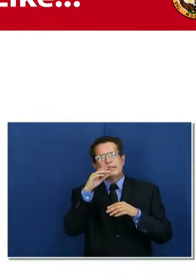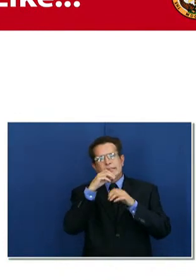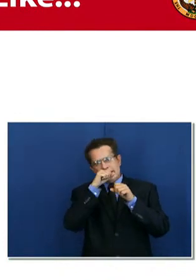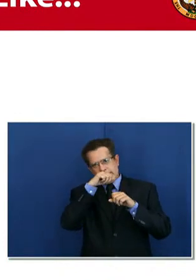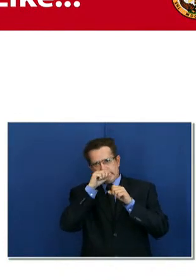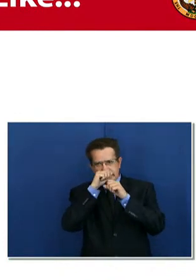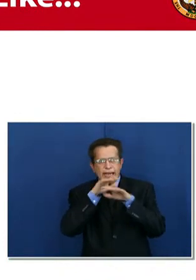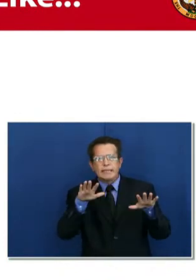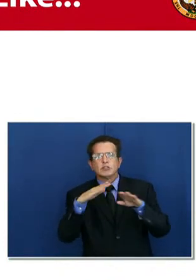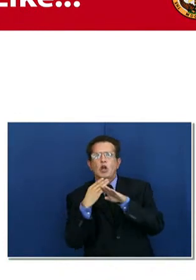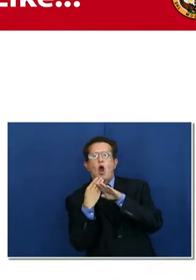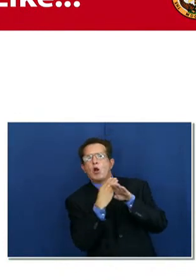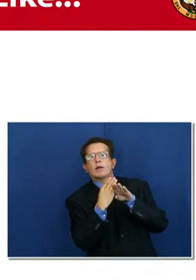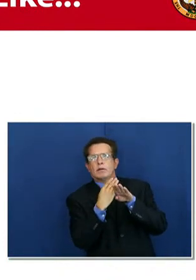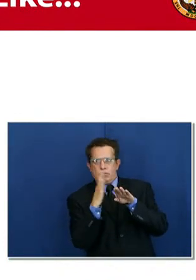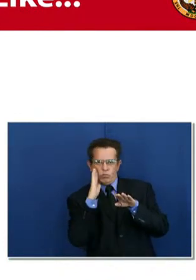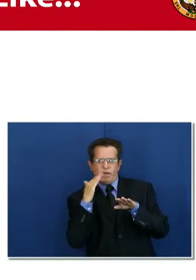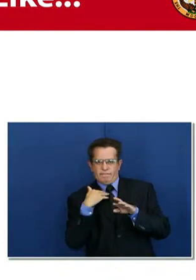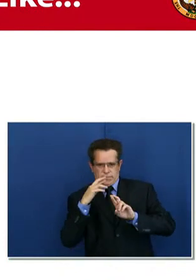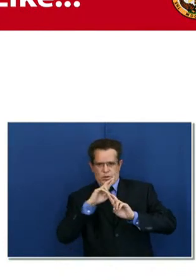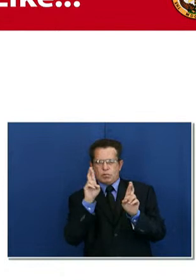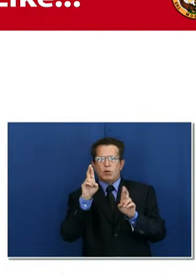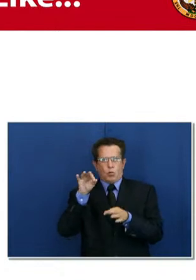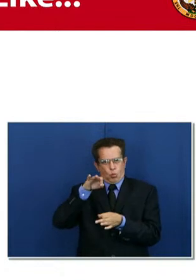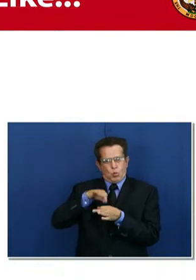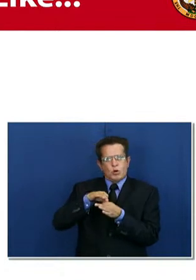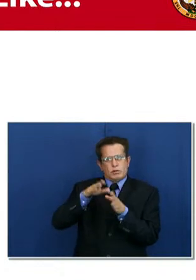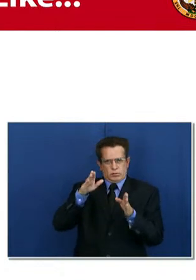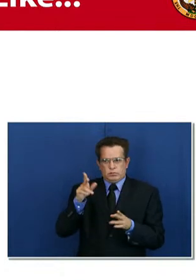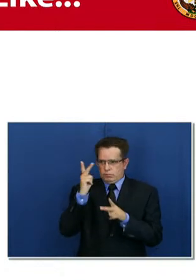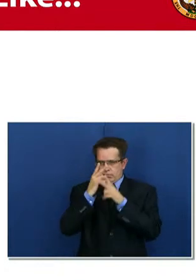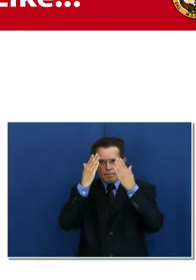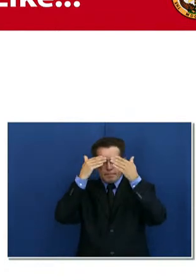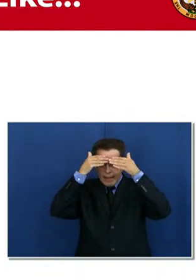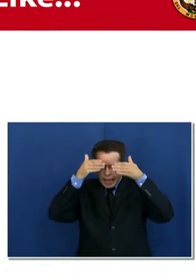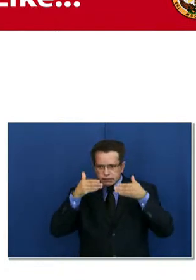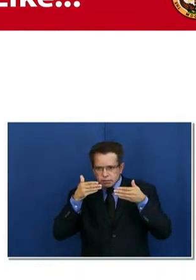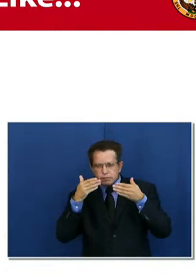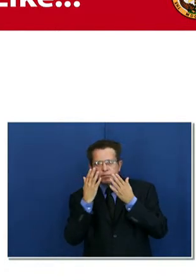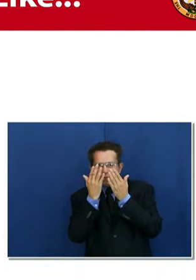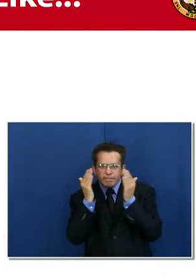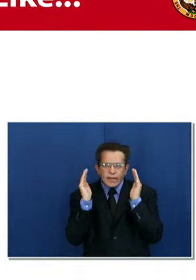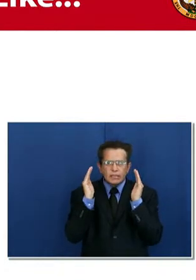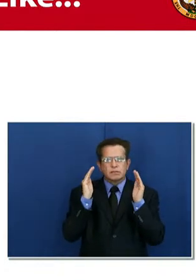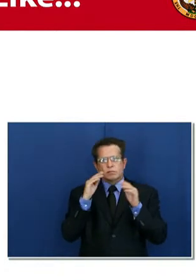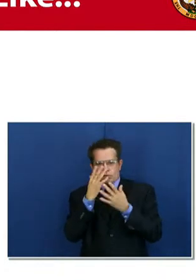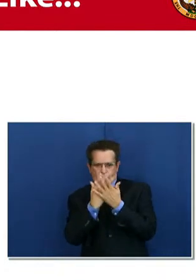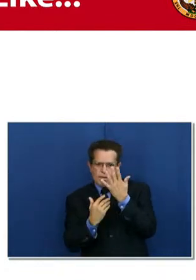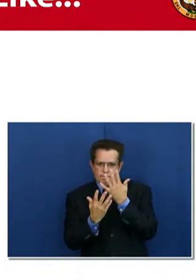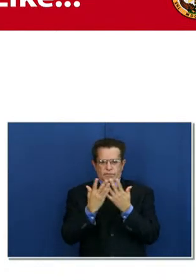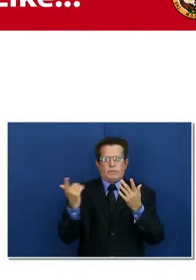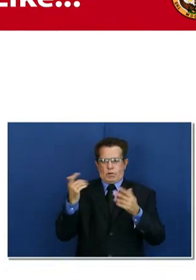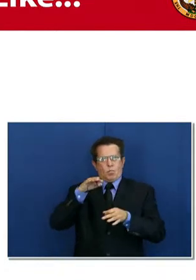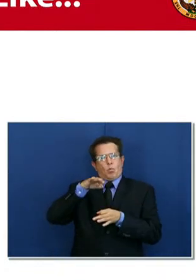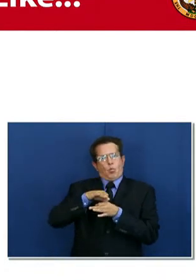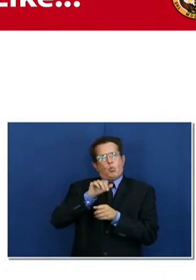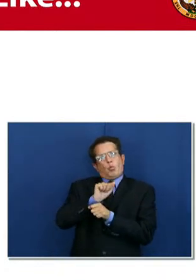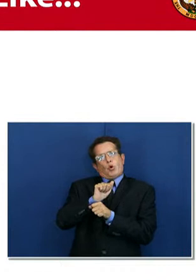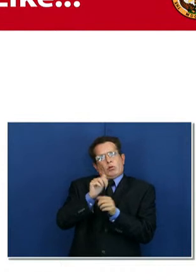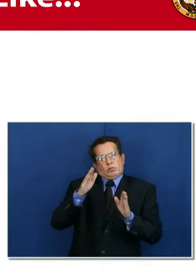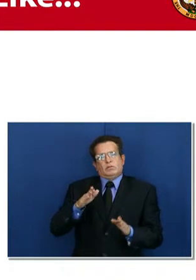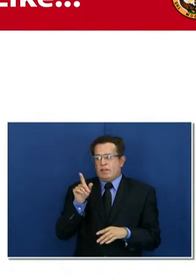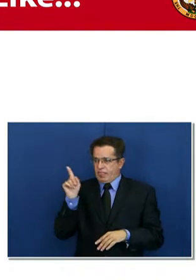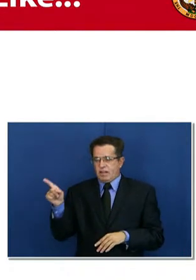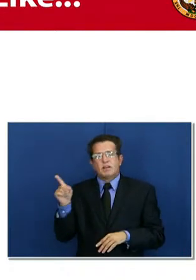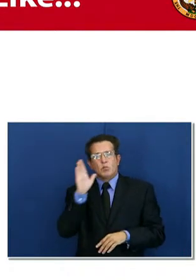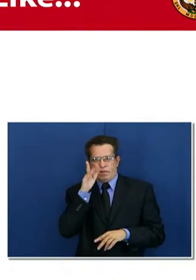our check-in stations will have sneeze guards. Our poll workers will be wearing masks and perhaps face shields in specific areas. There will be